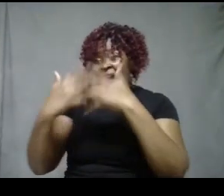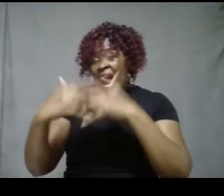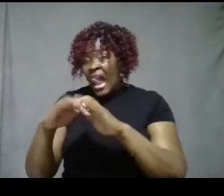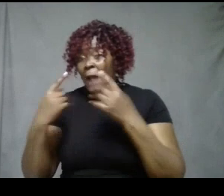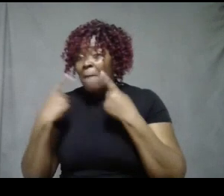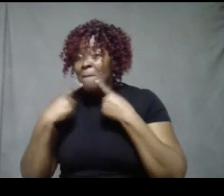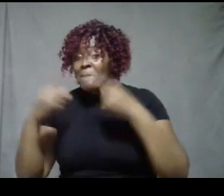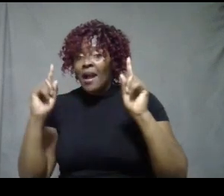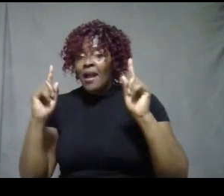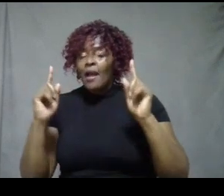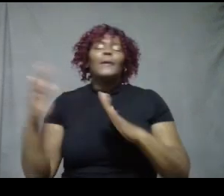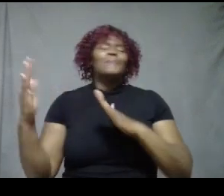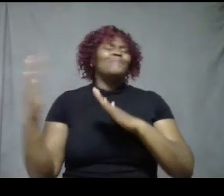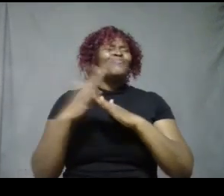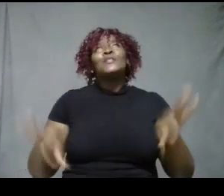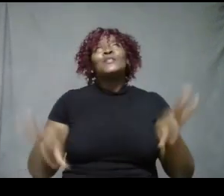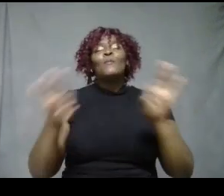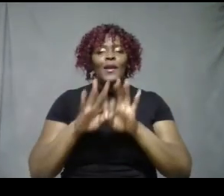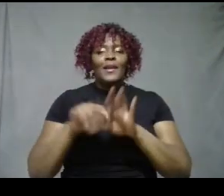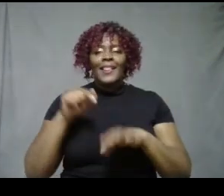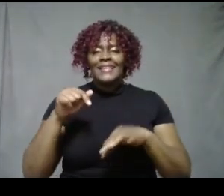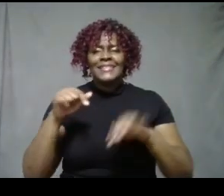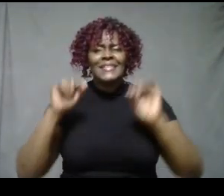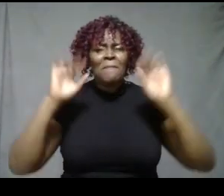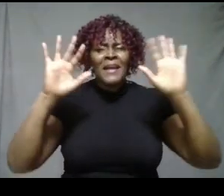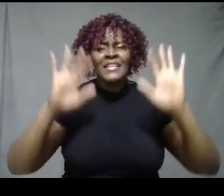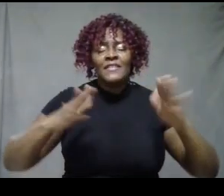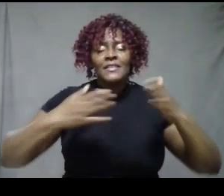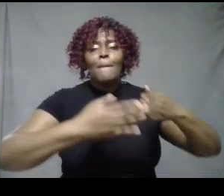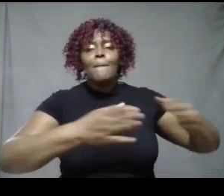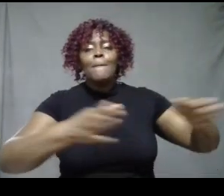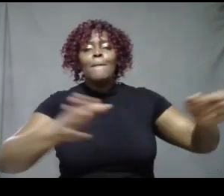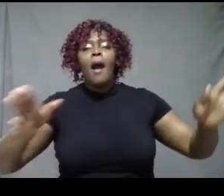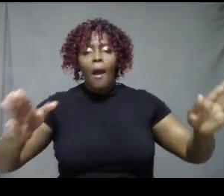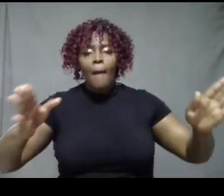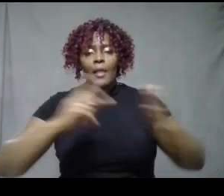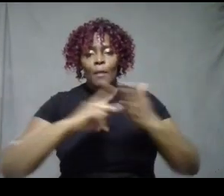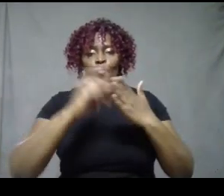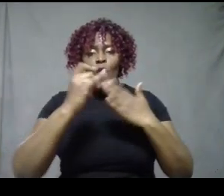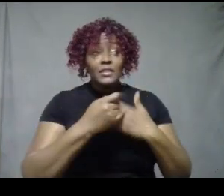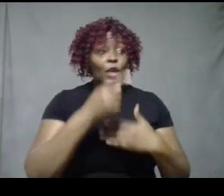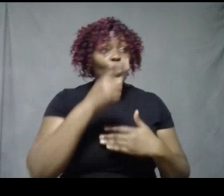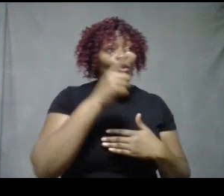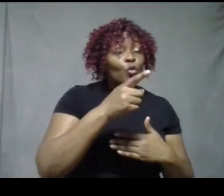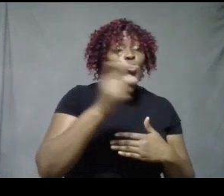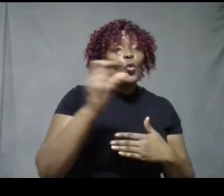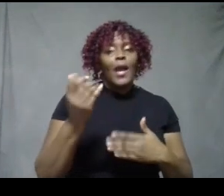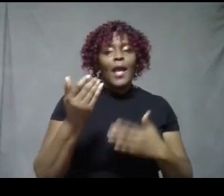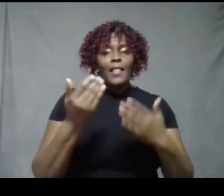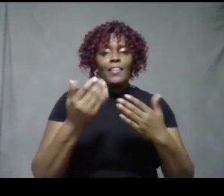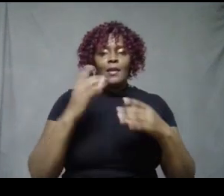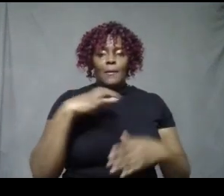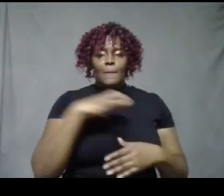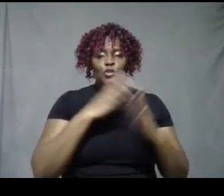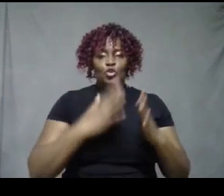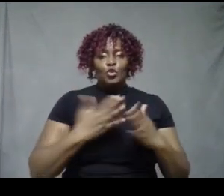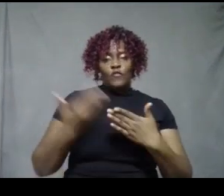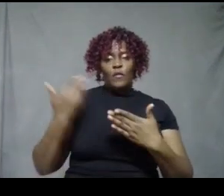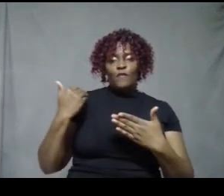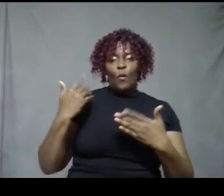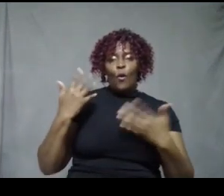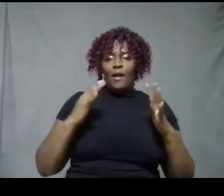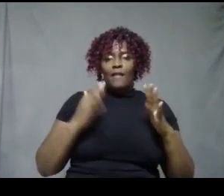is a magnificent public project that you and your predecessors have facilitated. This city